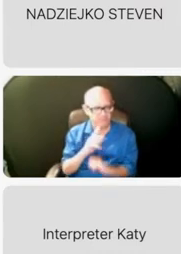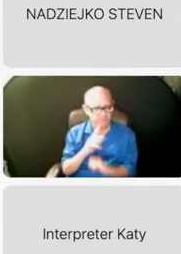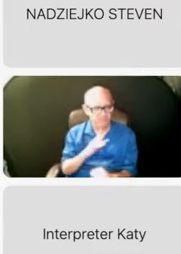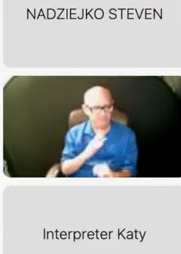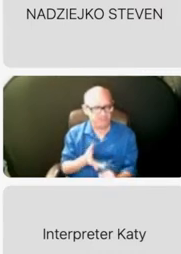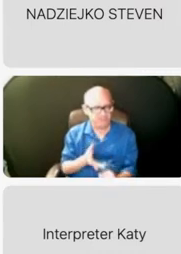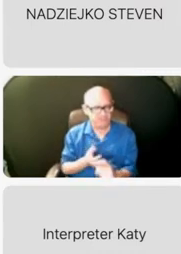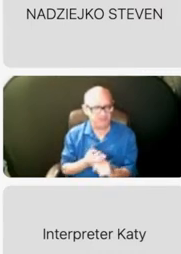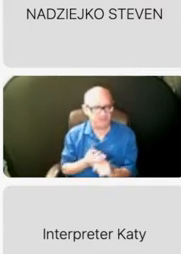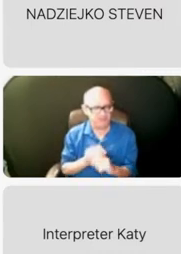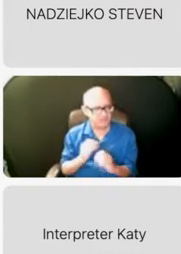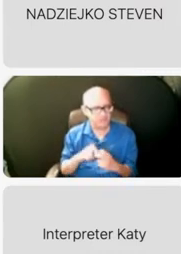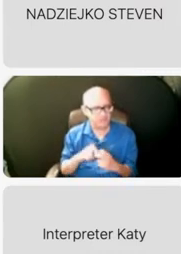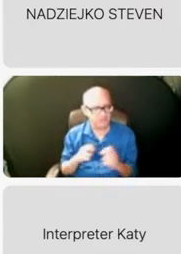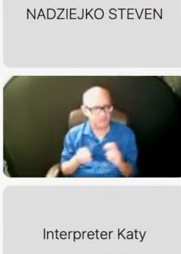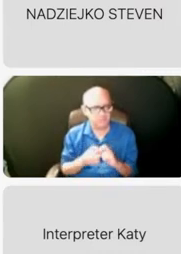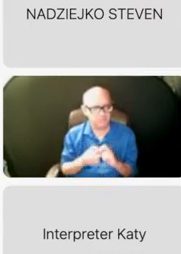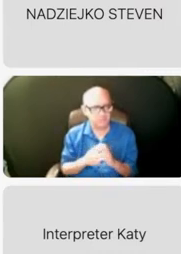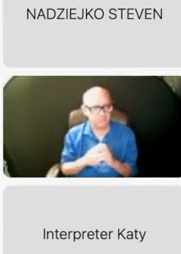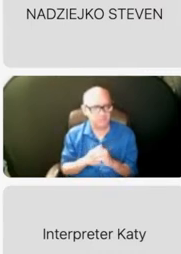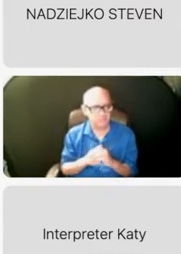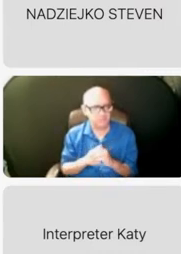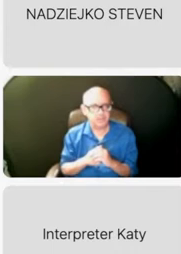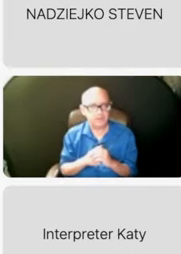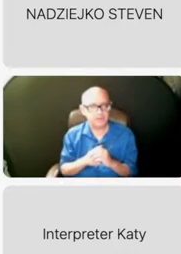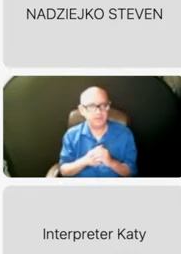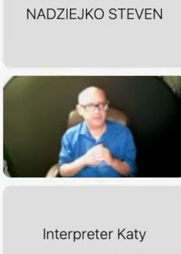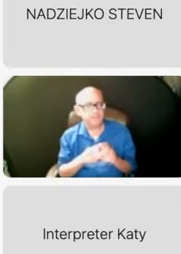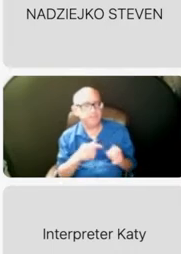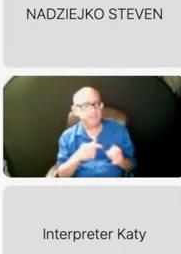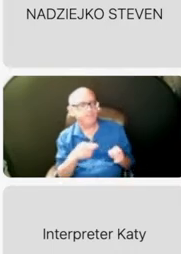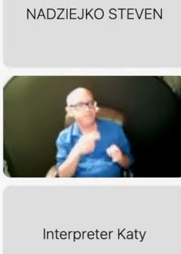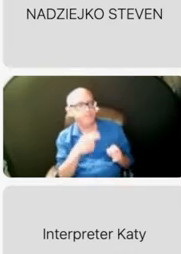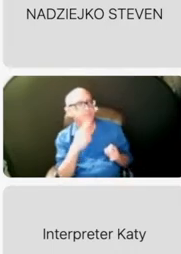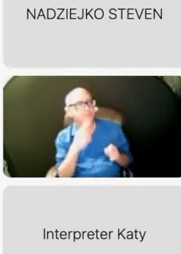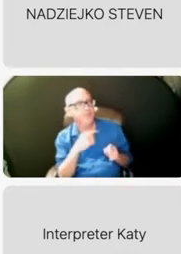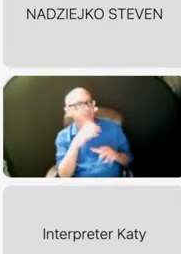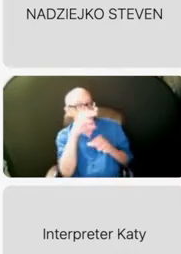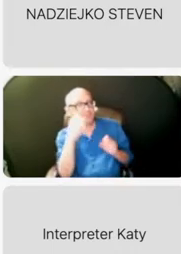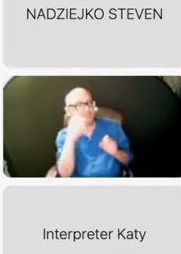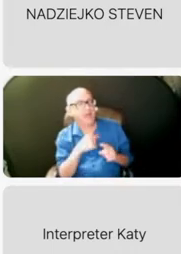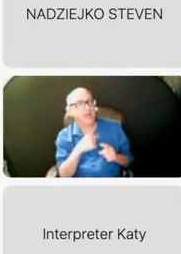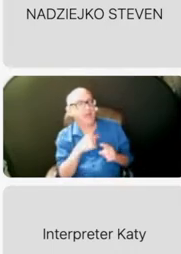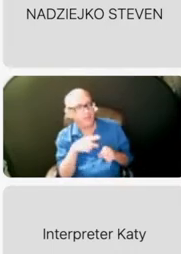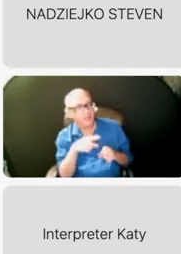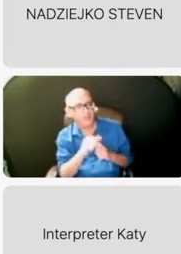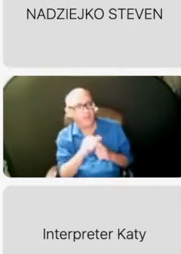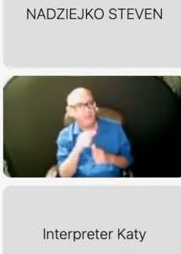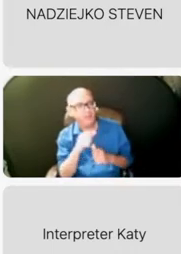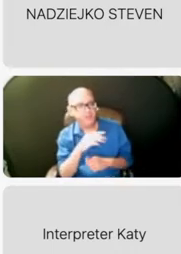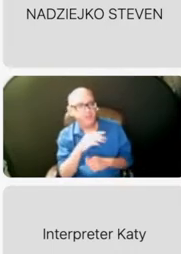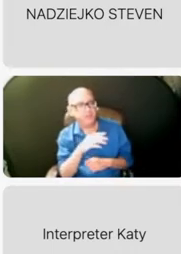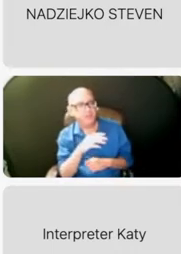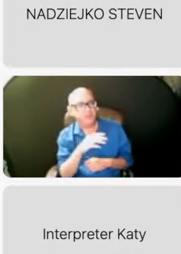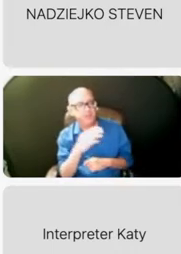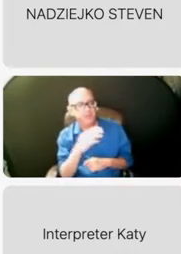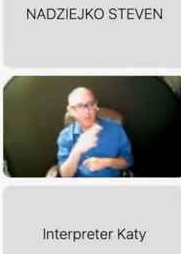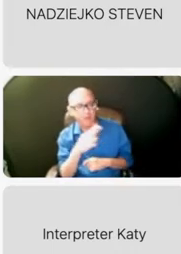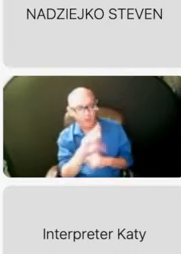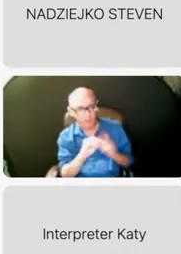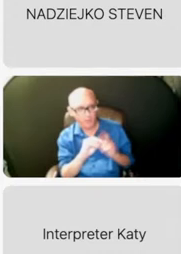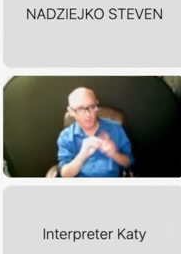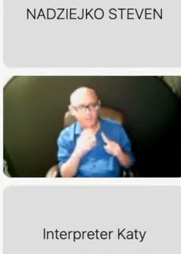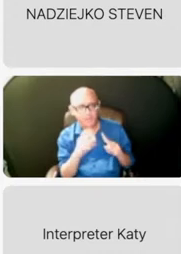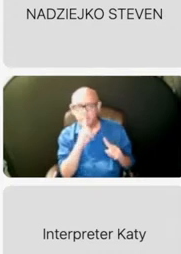i i would tend to agree with board member harold but i also think it's i don't have an issue with making sure that in the one export correspondence if you want to send us a copy of